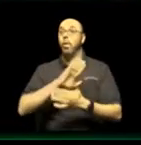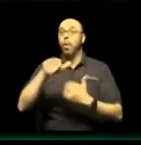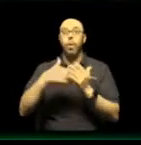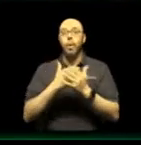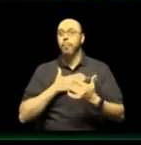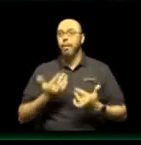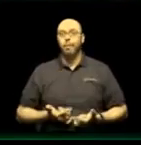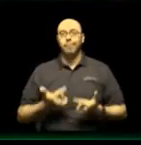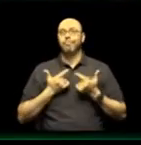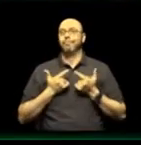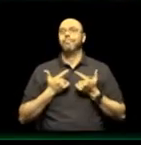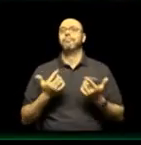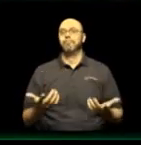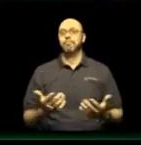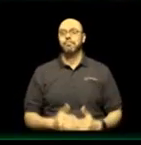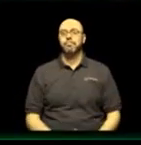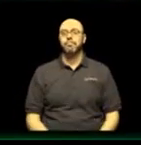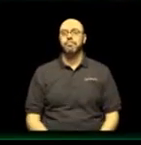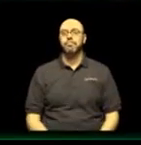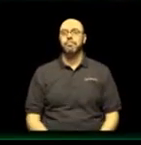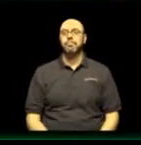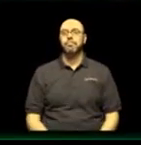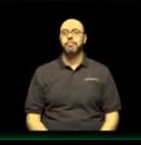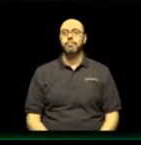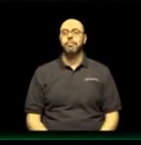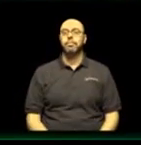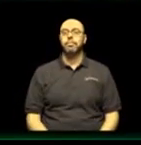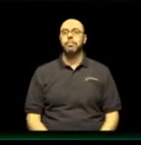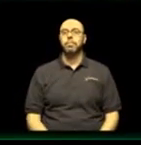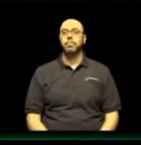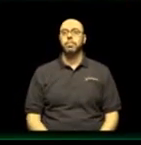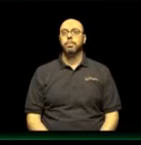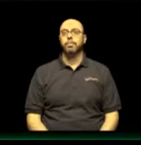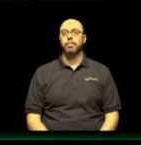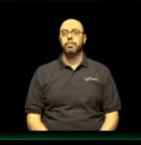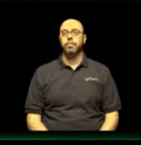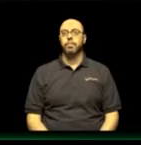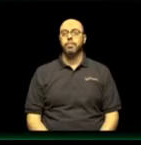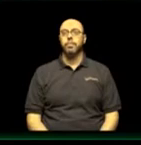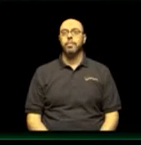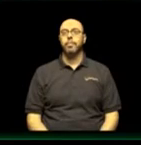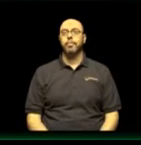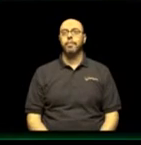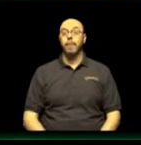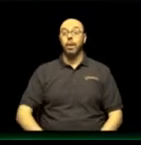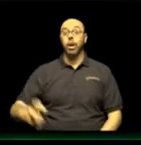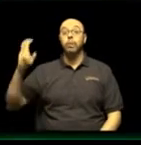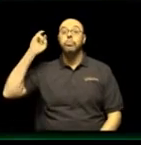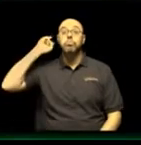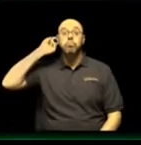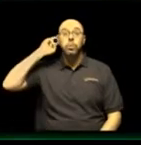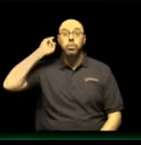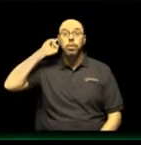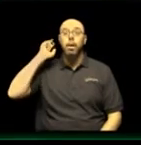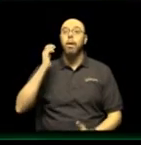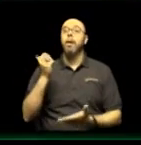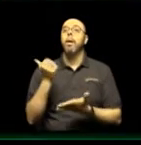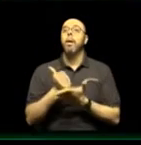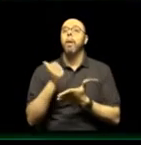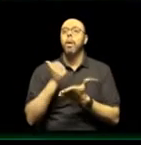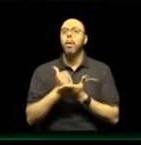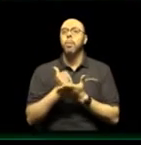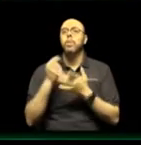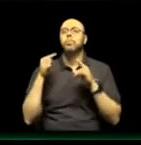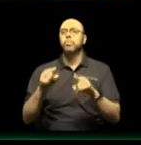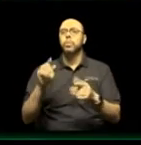Yeah. And how did your cochlear implant help you in school? The Cochlear helped me to go to school